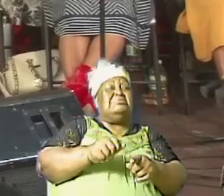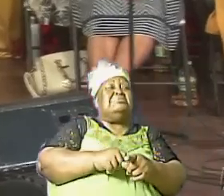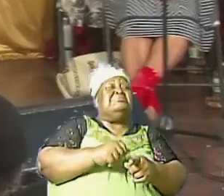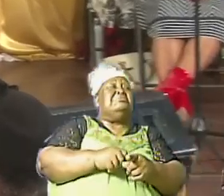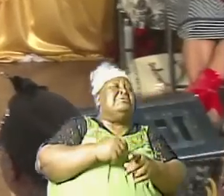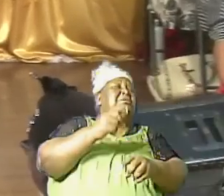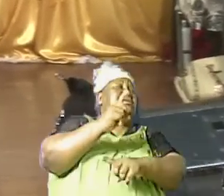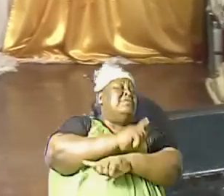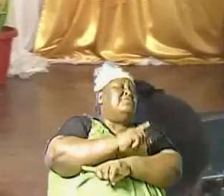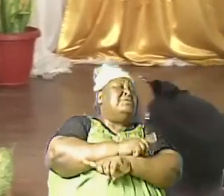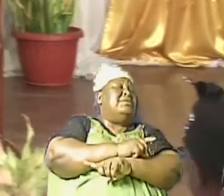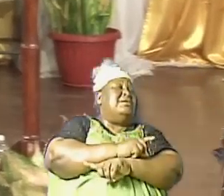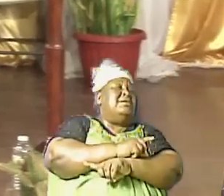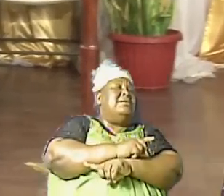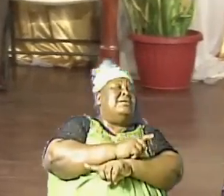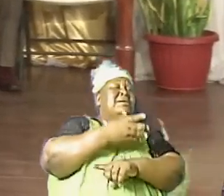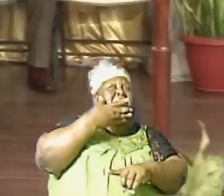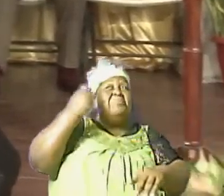fare.